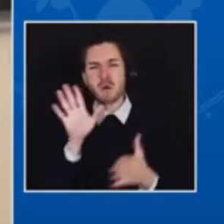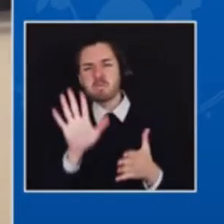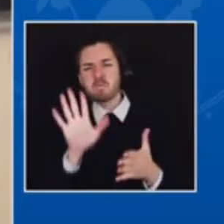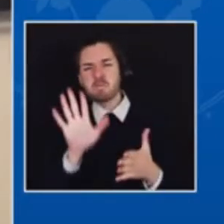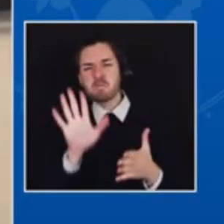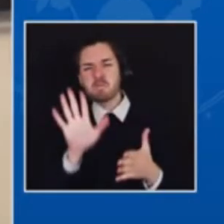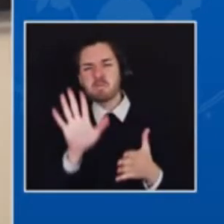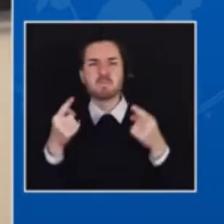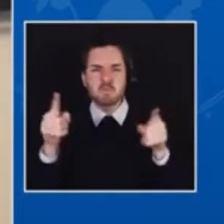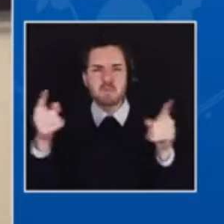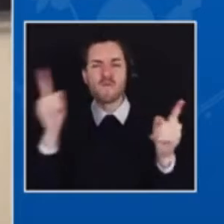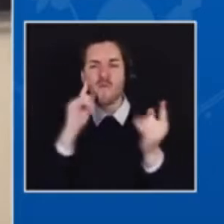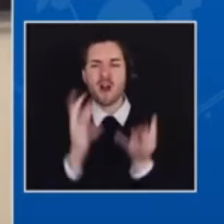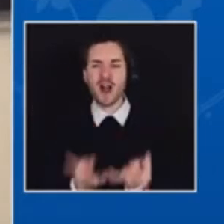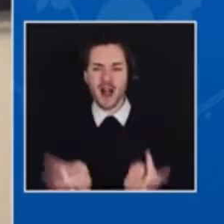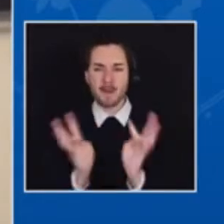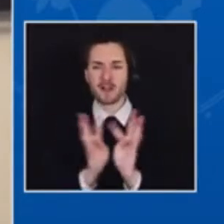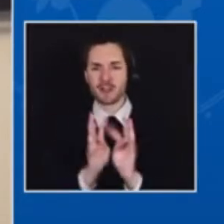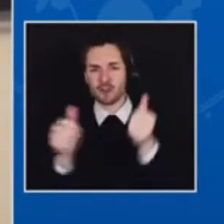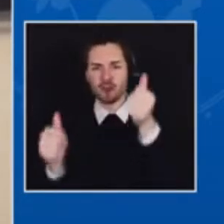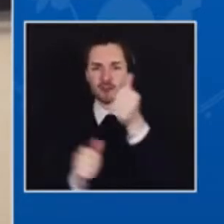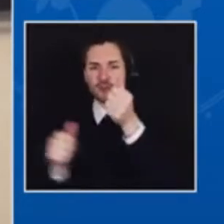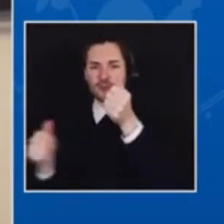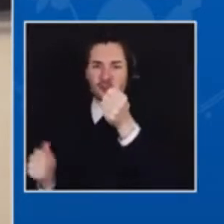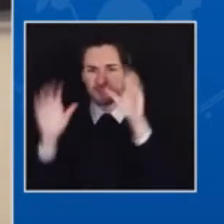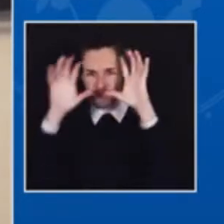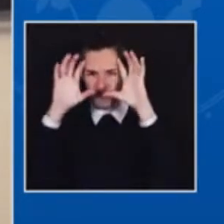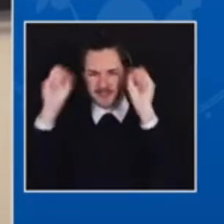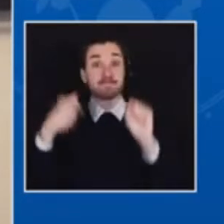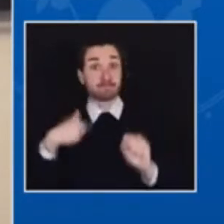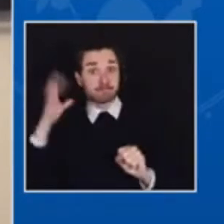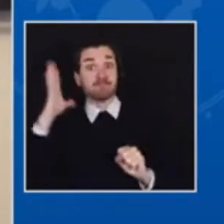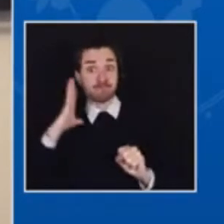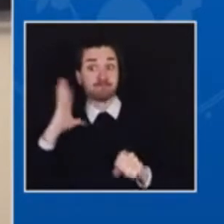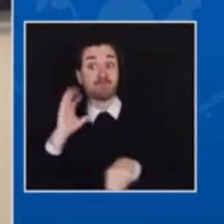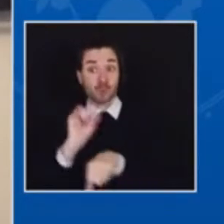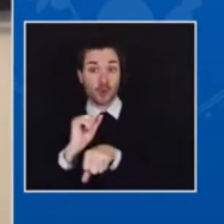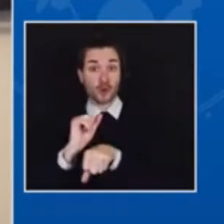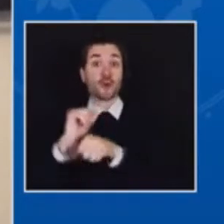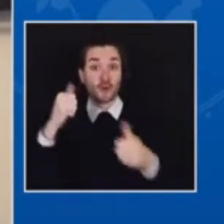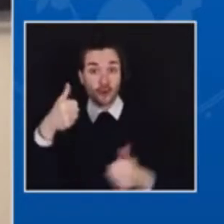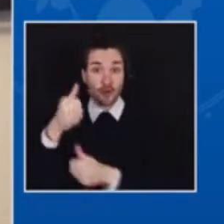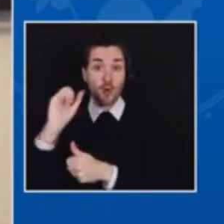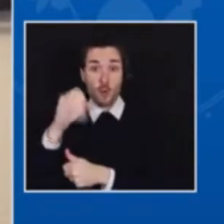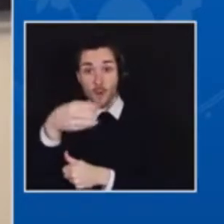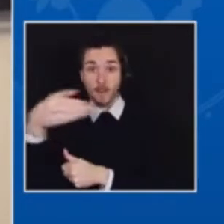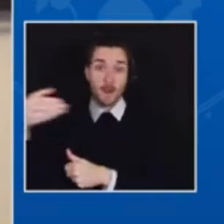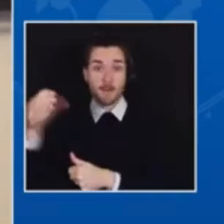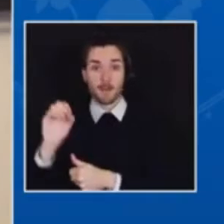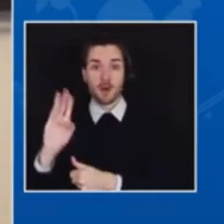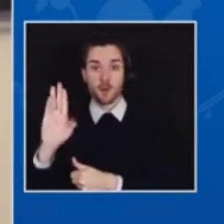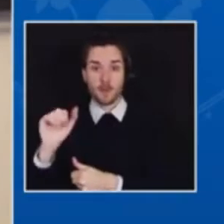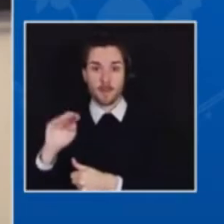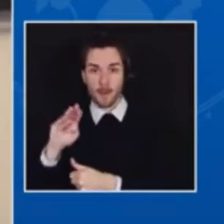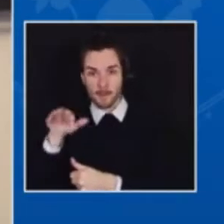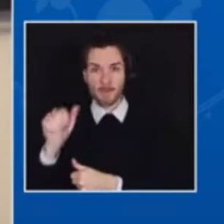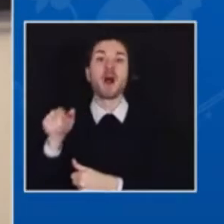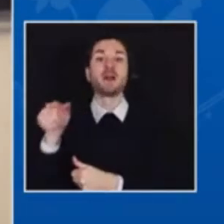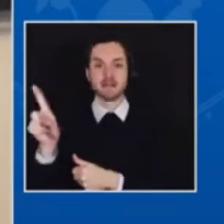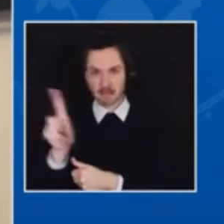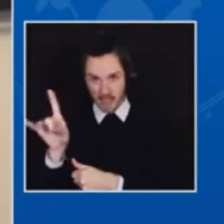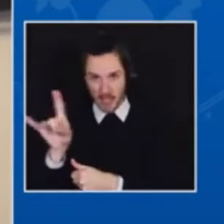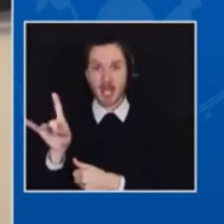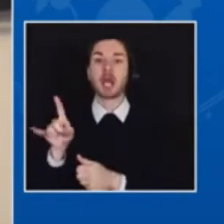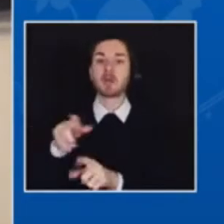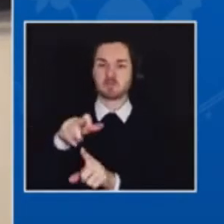nominees back in 2008 when I was working on the Obama transition um and I expect you'll hear more from him on that soon but since you